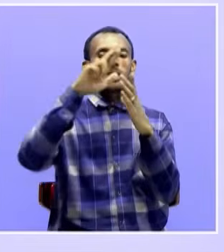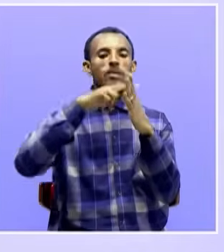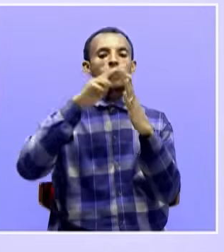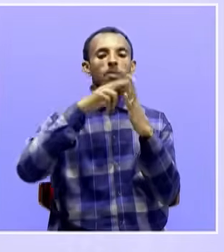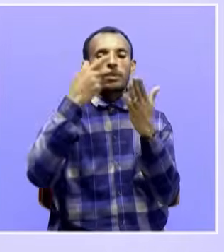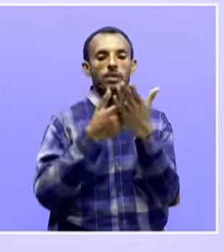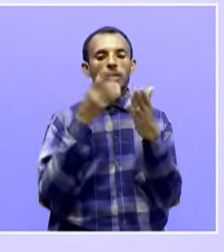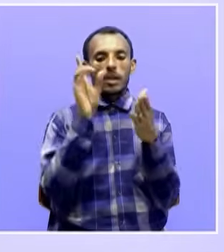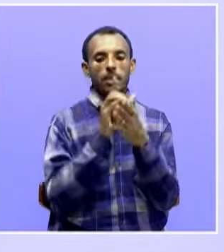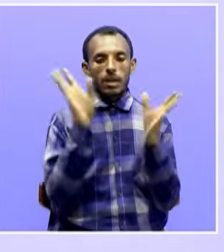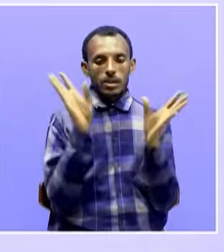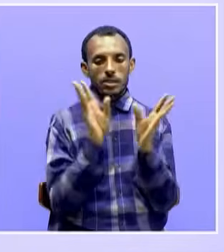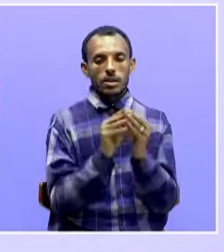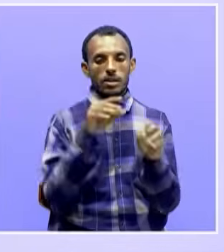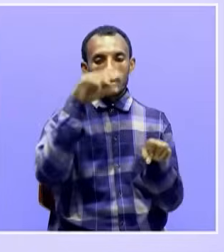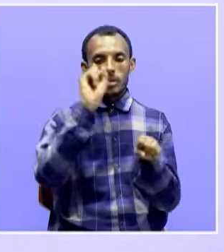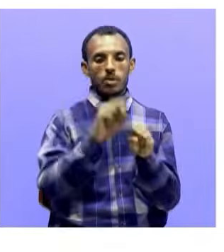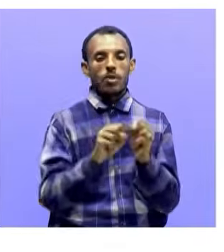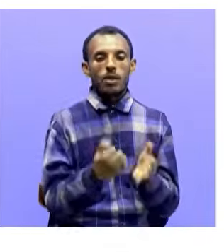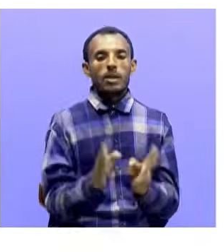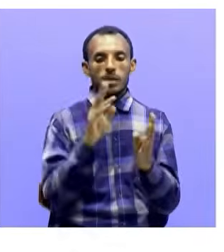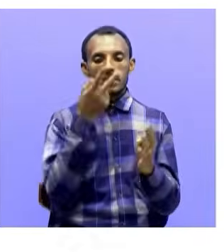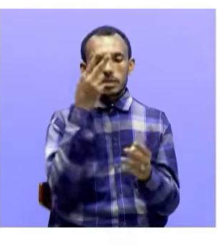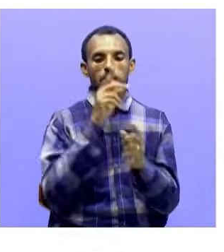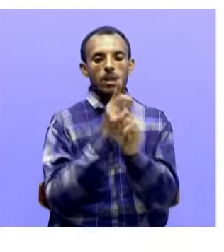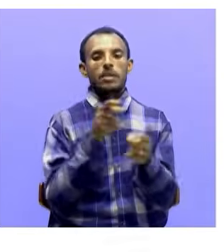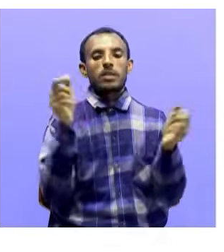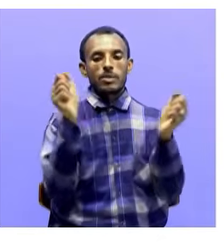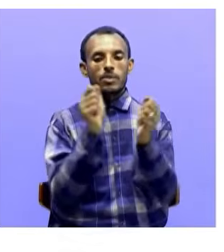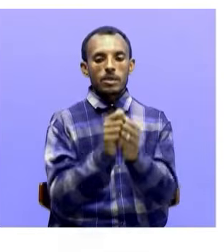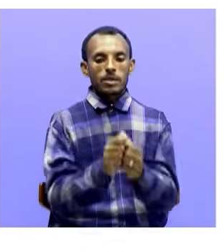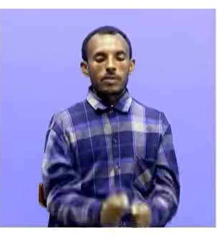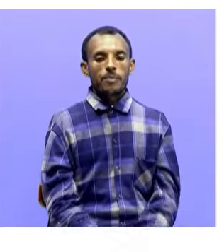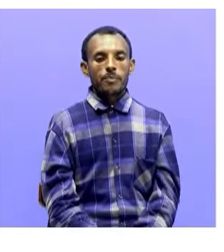set. So let's see the answer together.